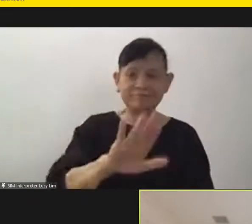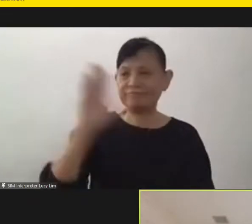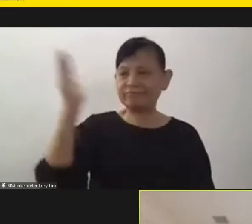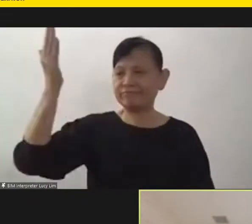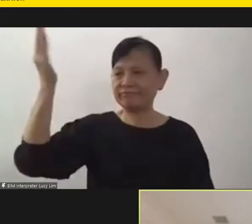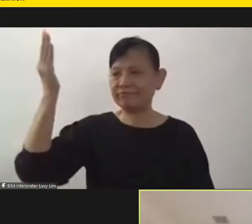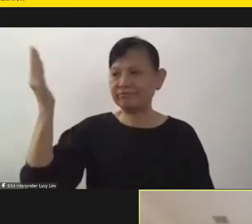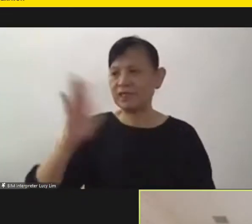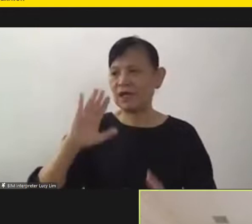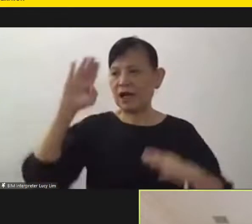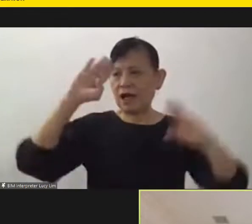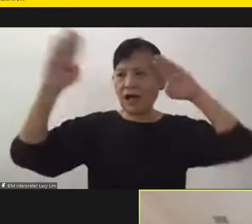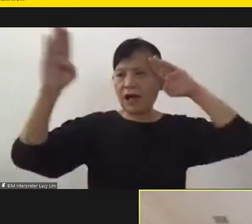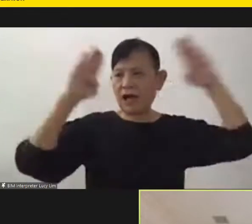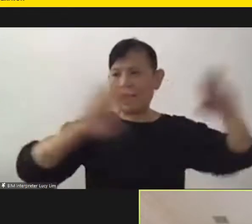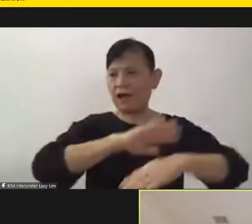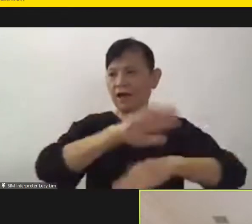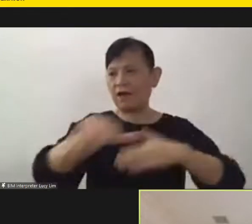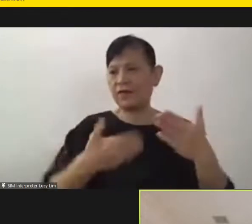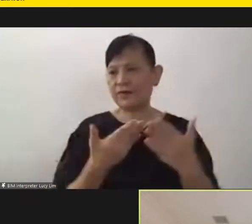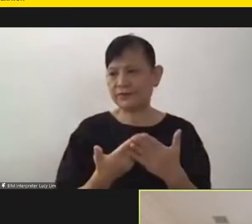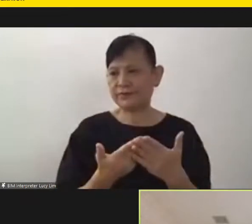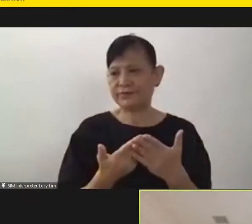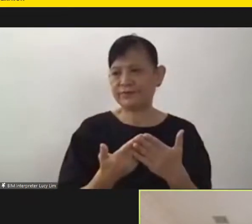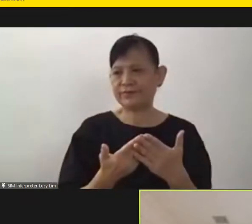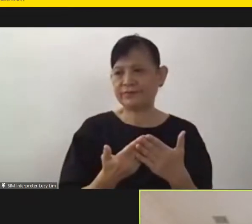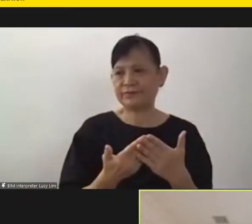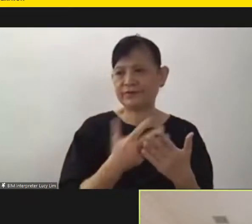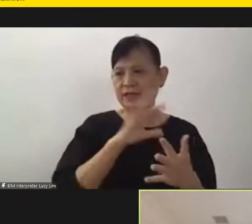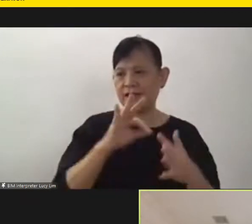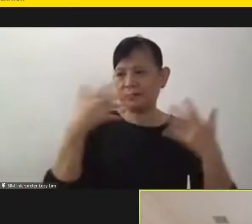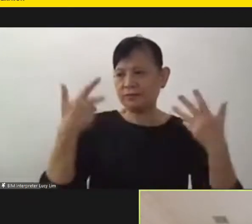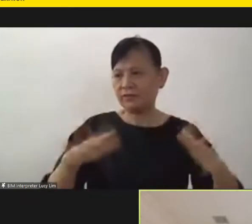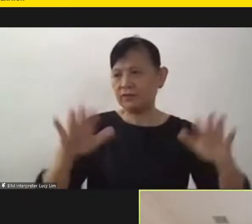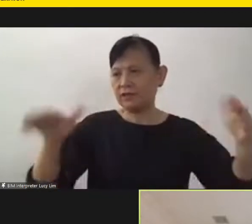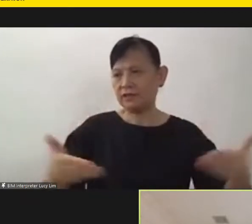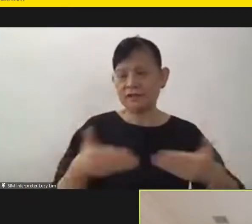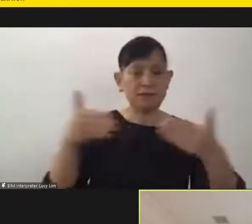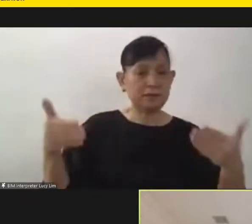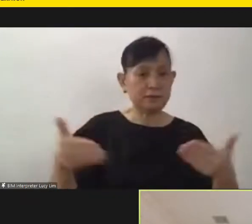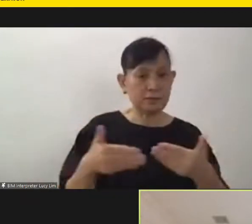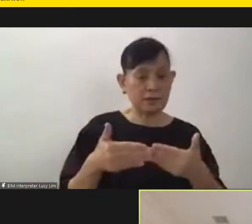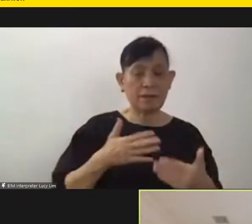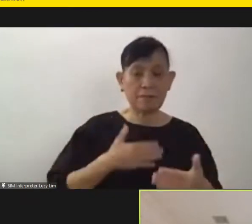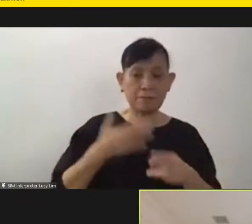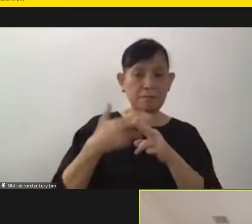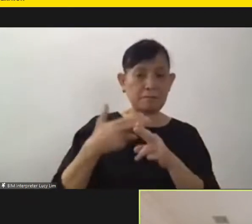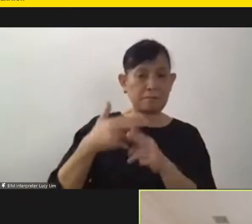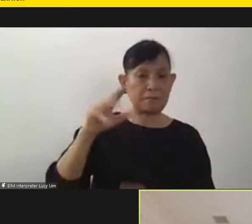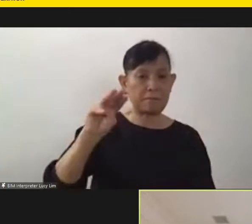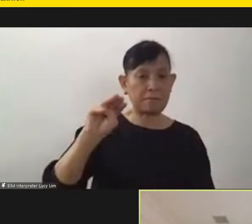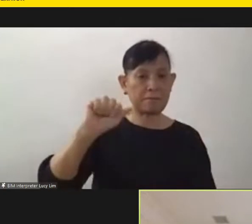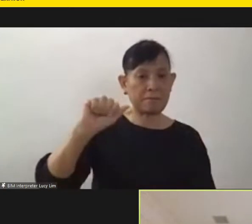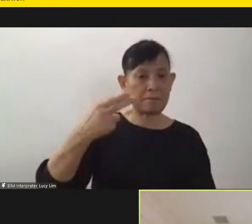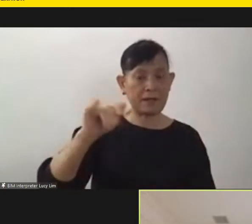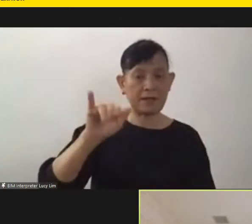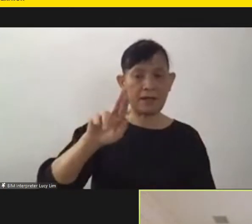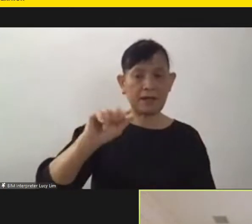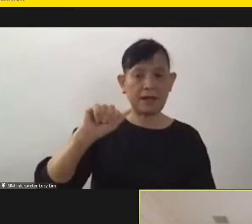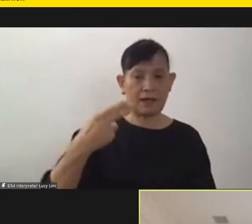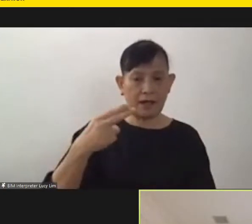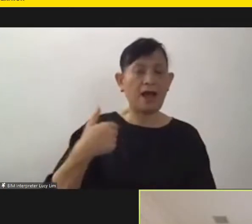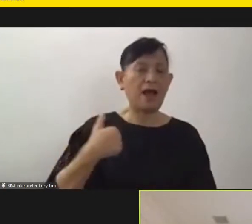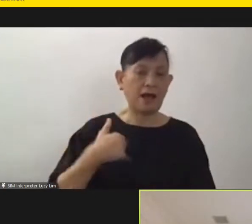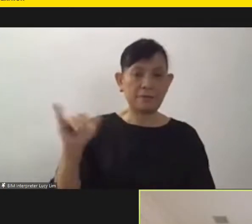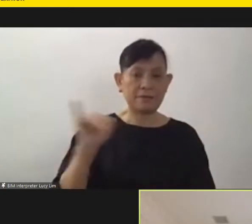Hi, everyone. As Em has spoken and introduced me just now, my name is Mahirah. I'm one of the co-founder as well as